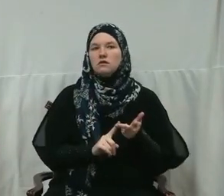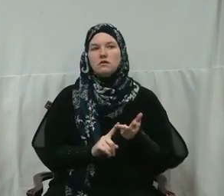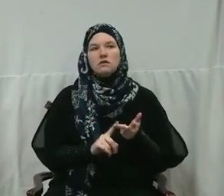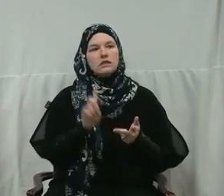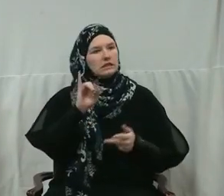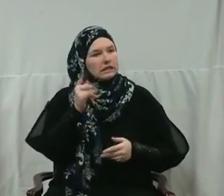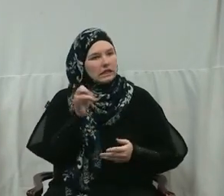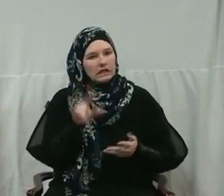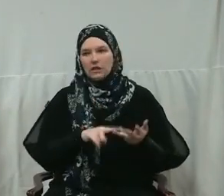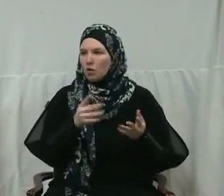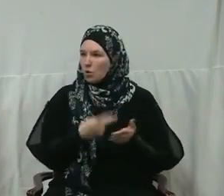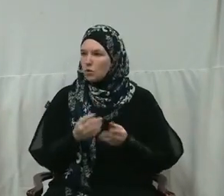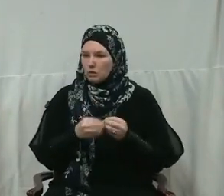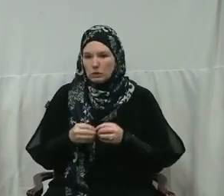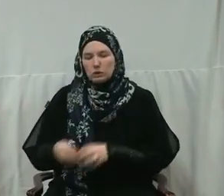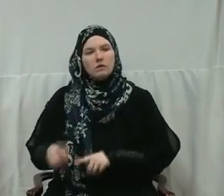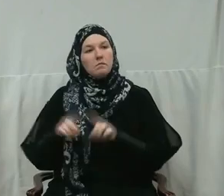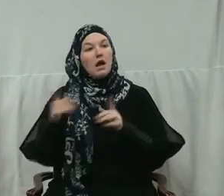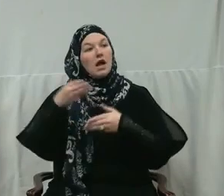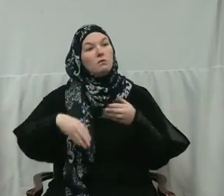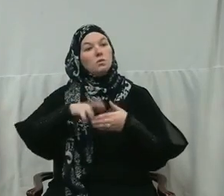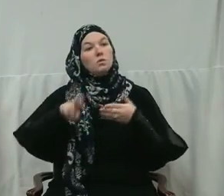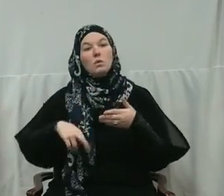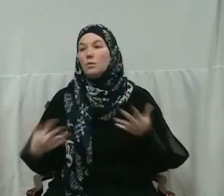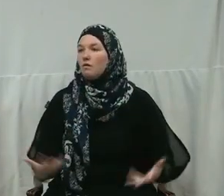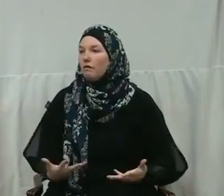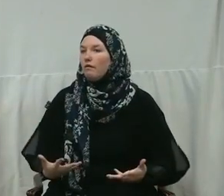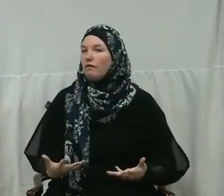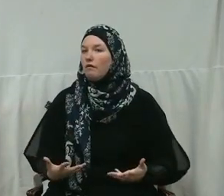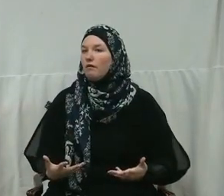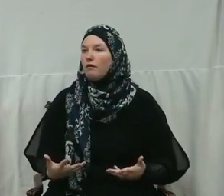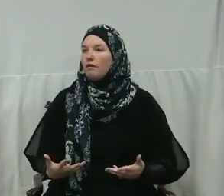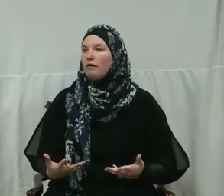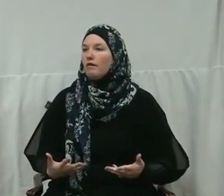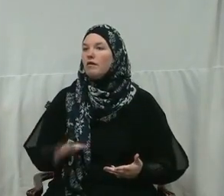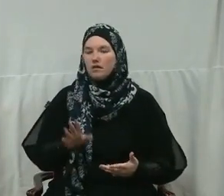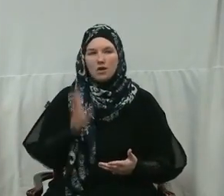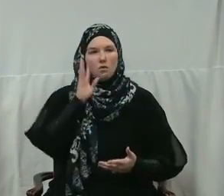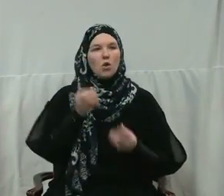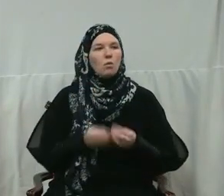dignity, but the end result is they end up losing even their faith.